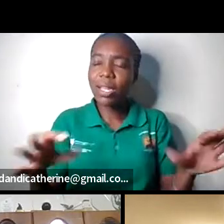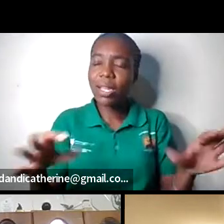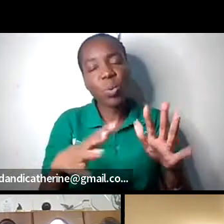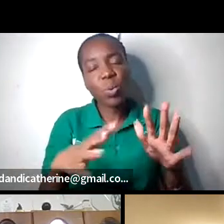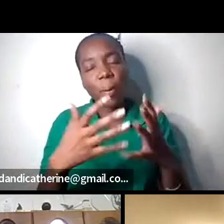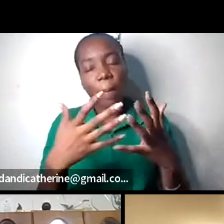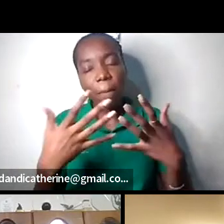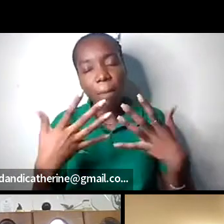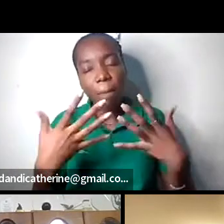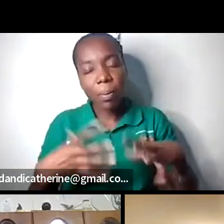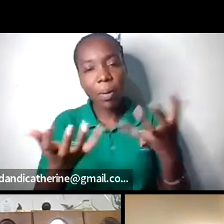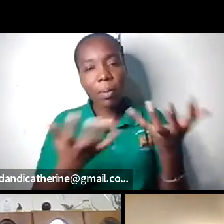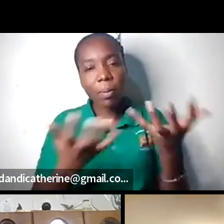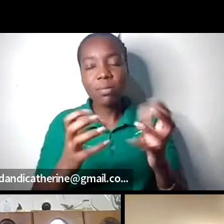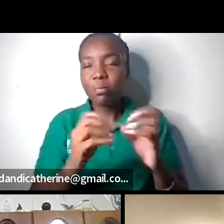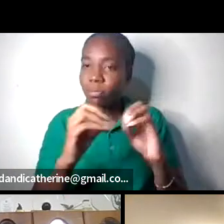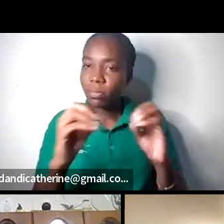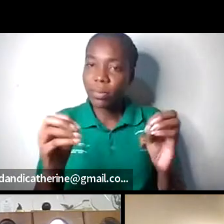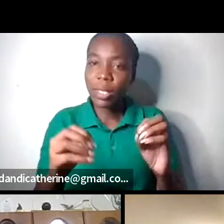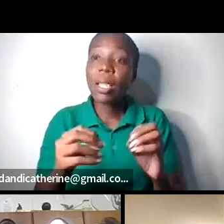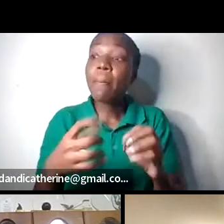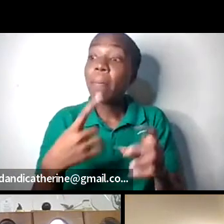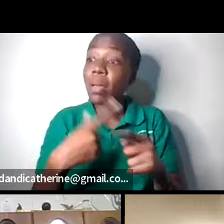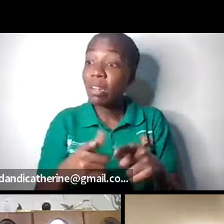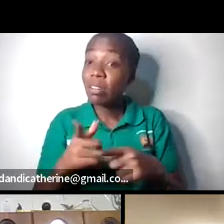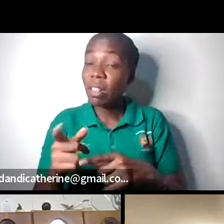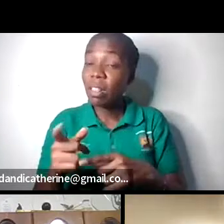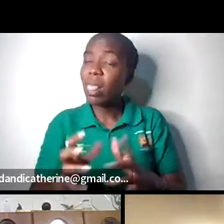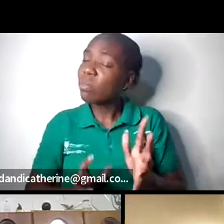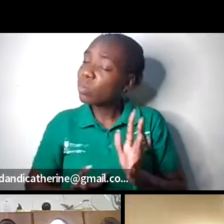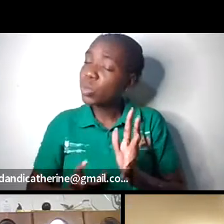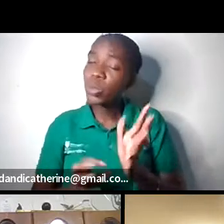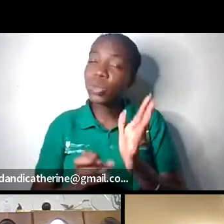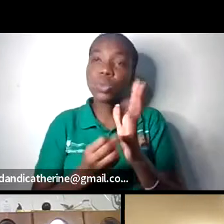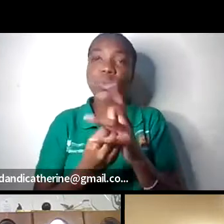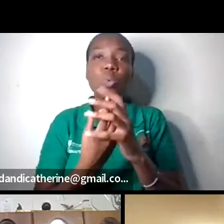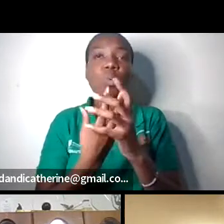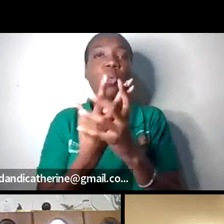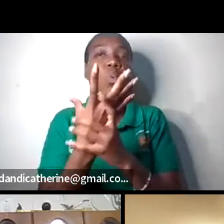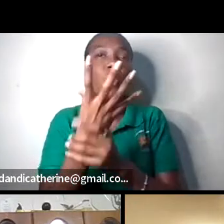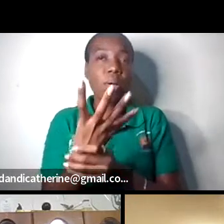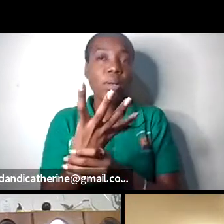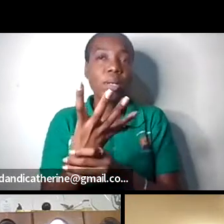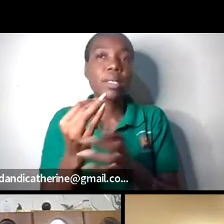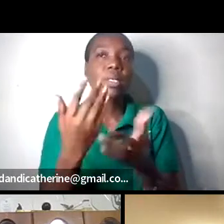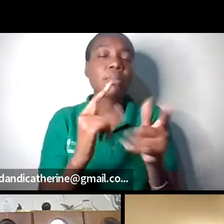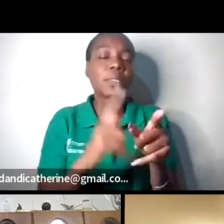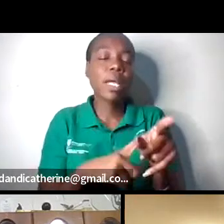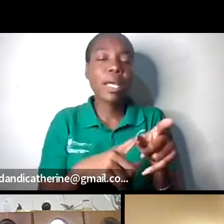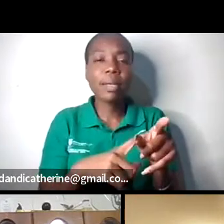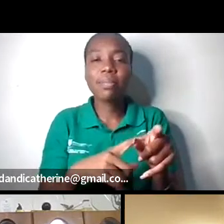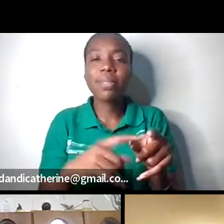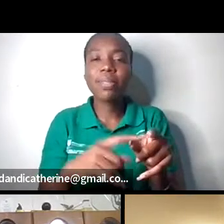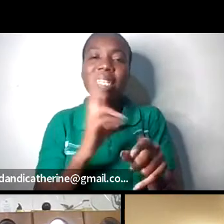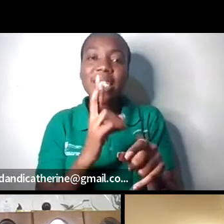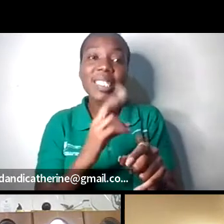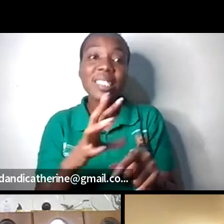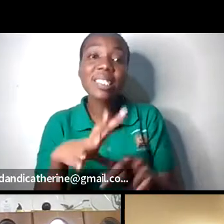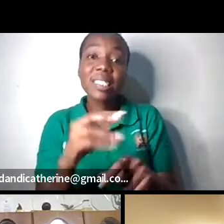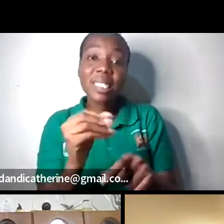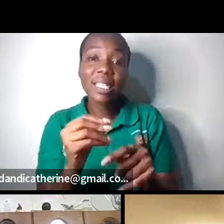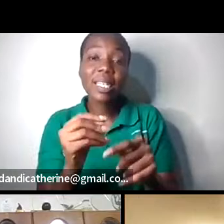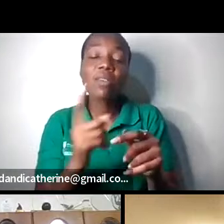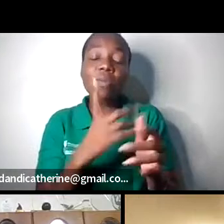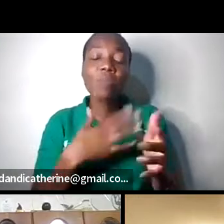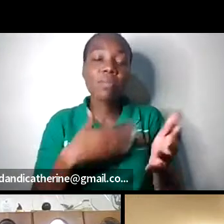any market, the ones who push for growth, they're brave, they're sometimes, risk takers and all those things. So I believe in